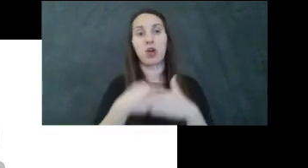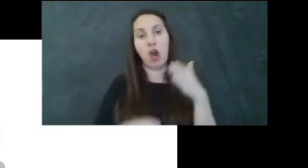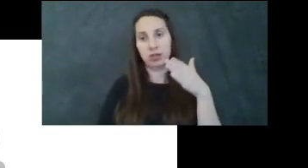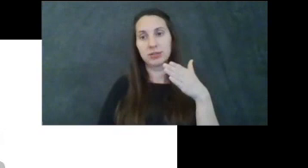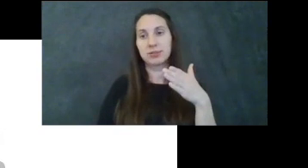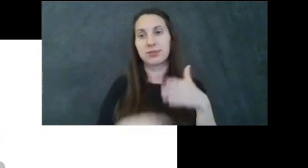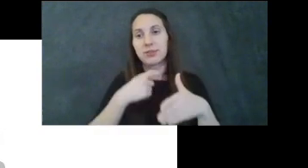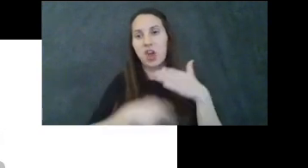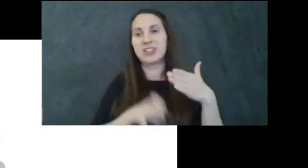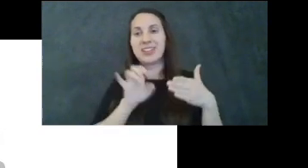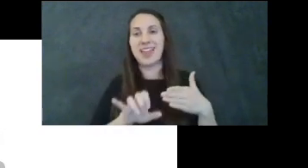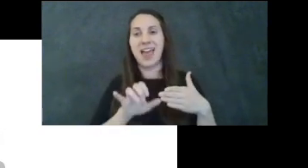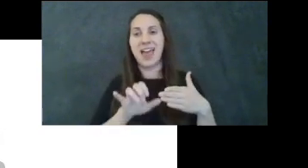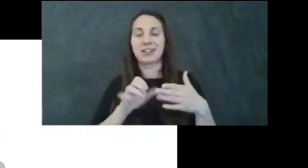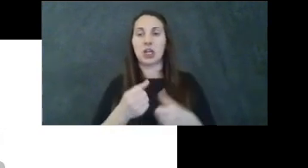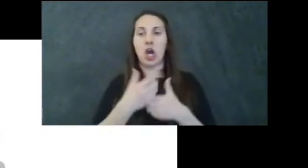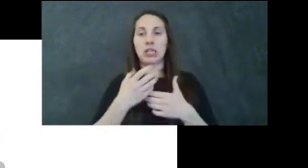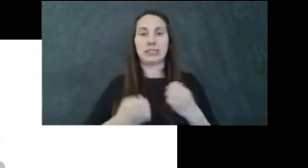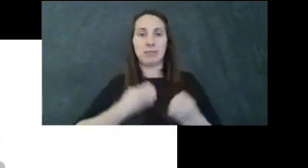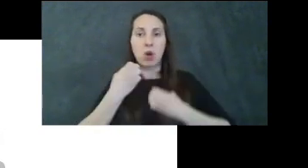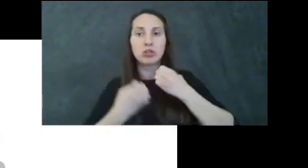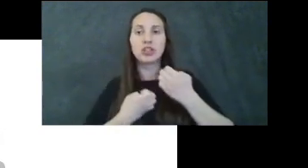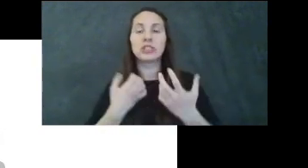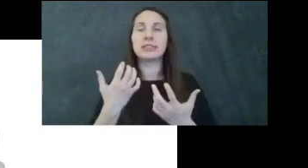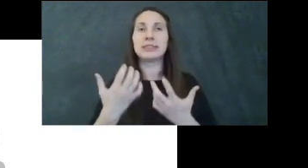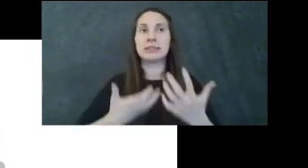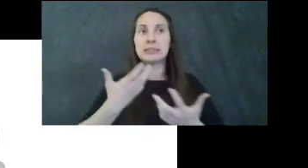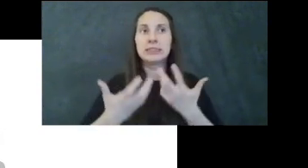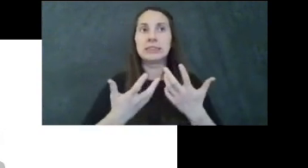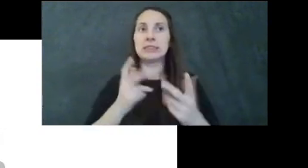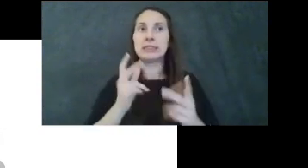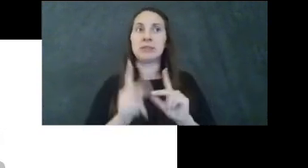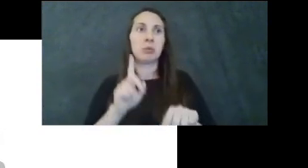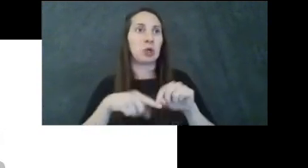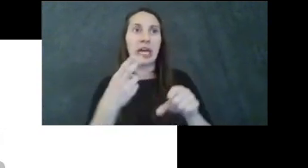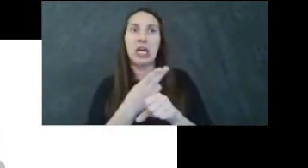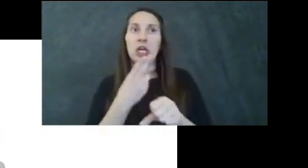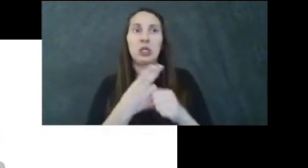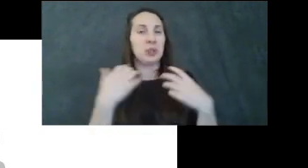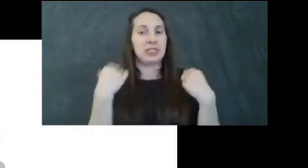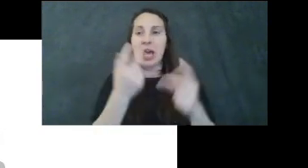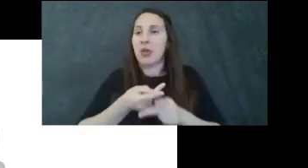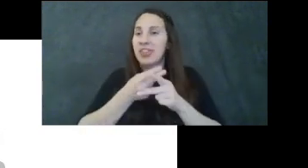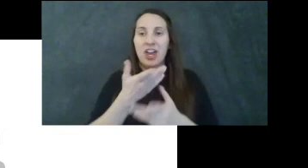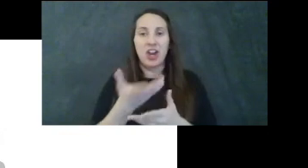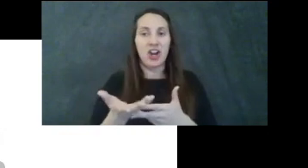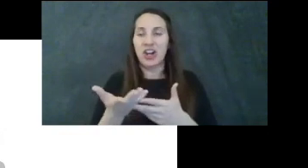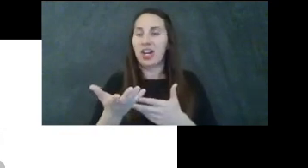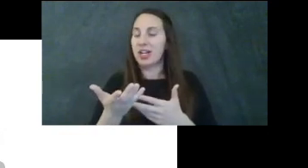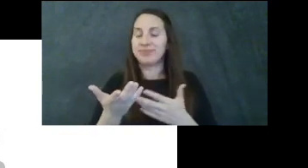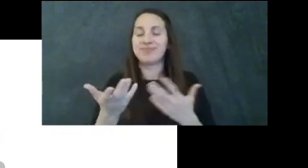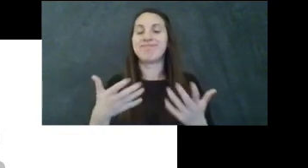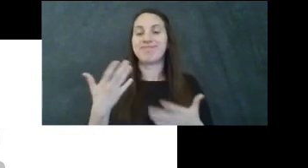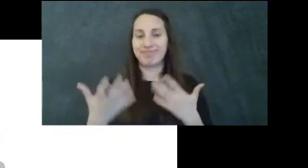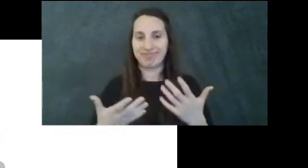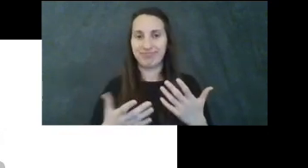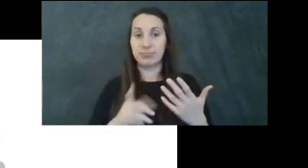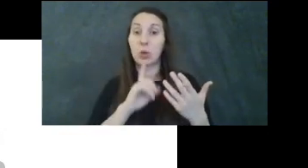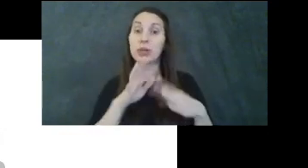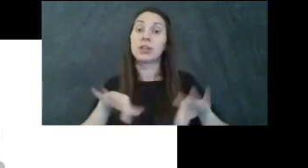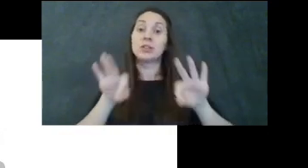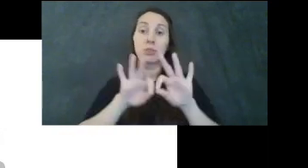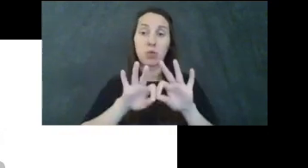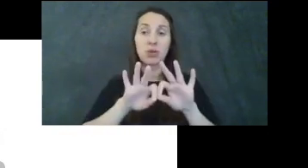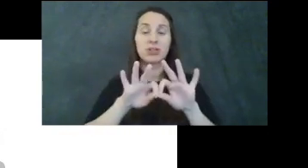where they can't, where people can't even use the healthcare that's available to them. But it is particularly important